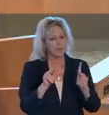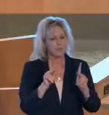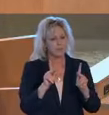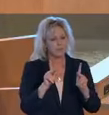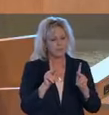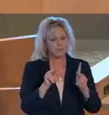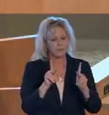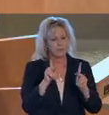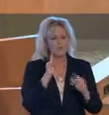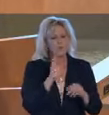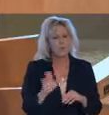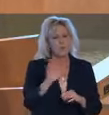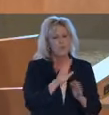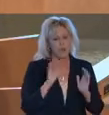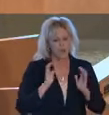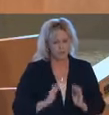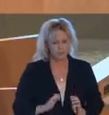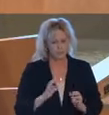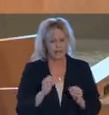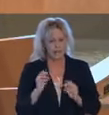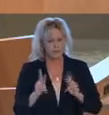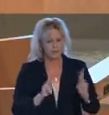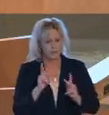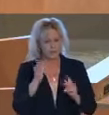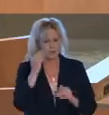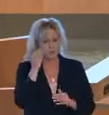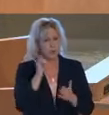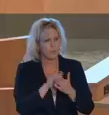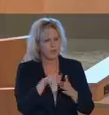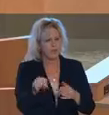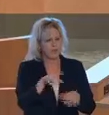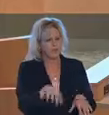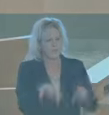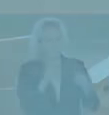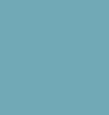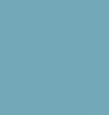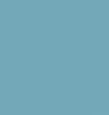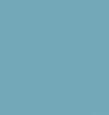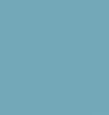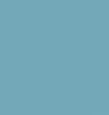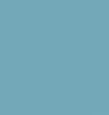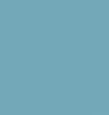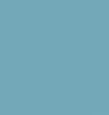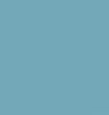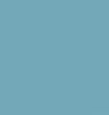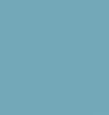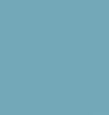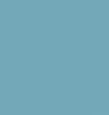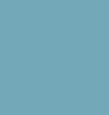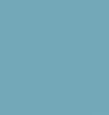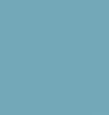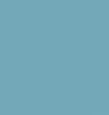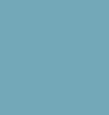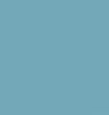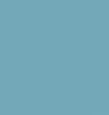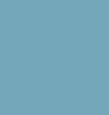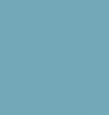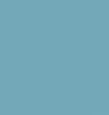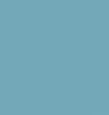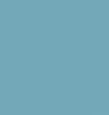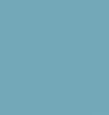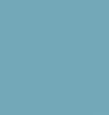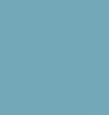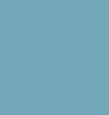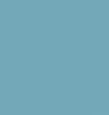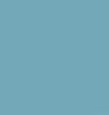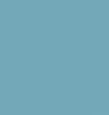for their customers and for the residents to know that they're taking their steps needed to keep us safe when we go into that store or service.